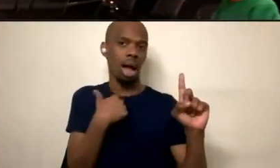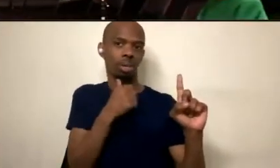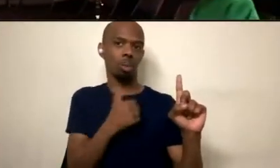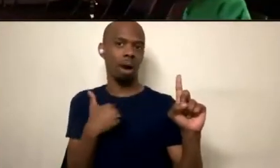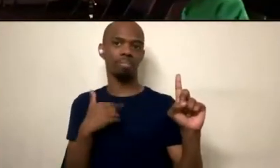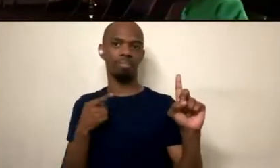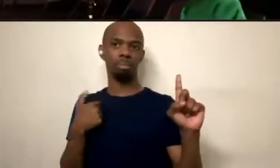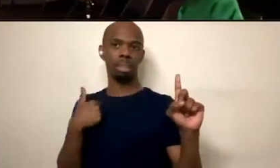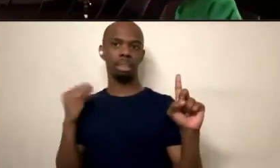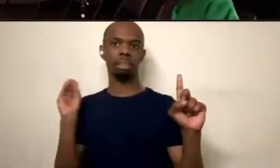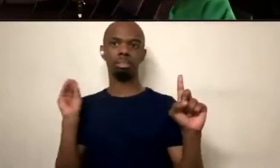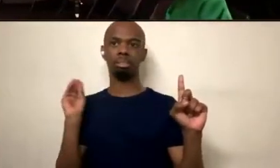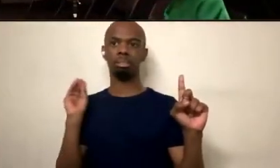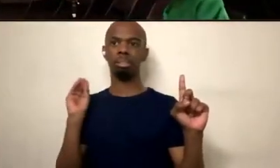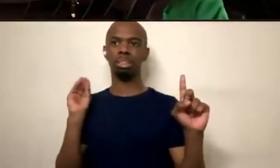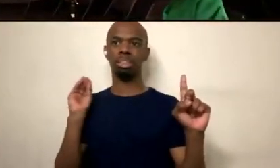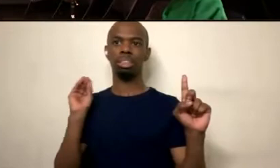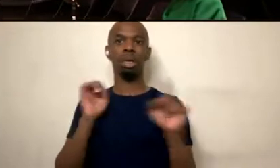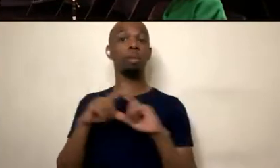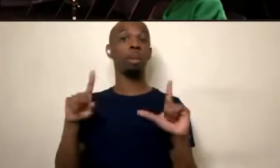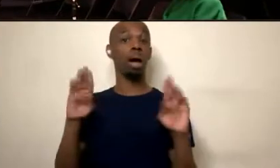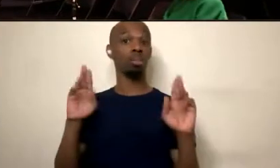We're live. Okay.